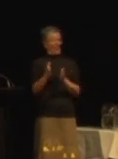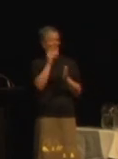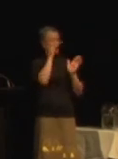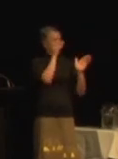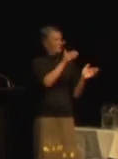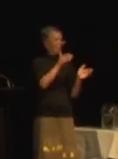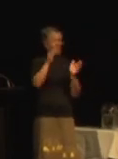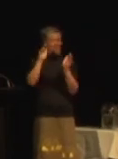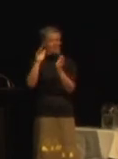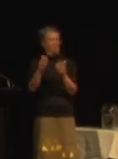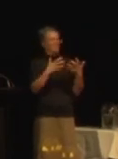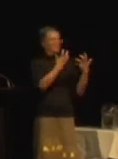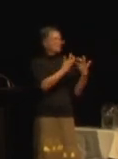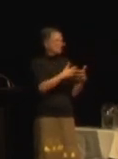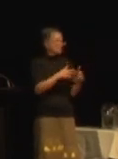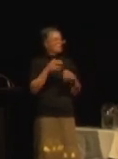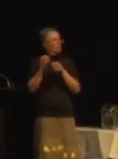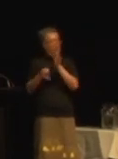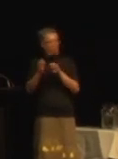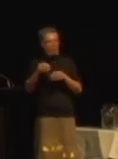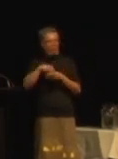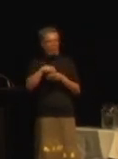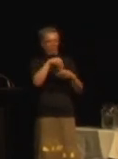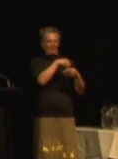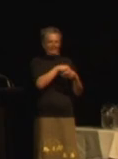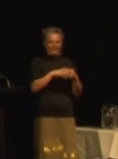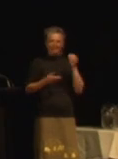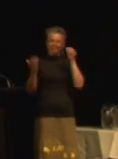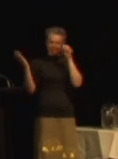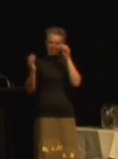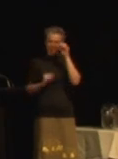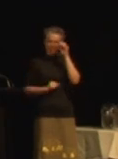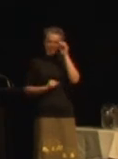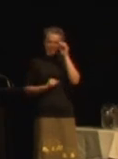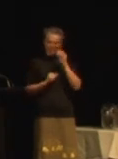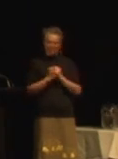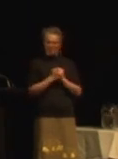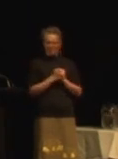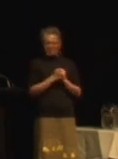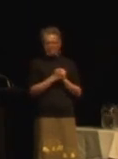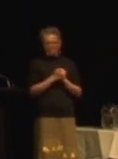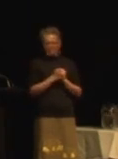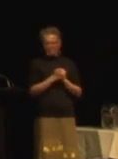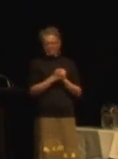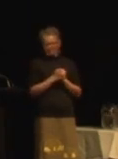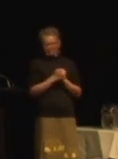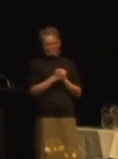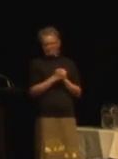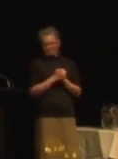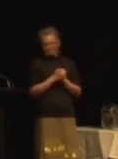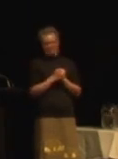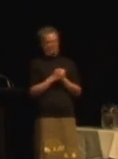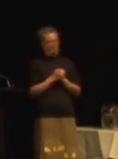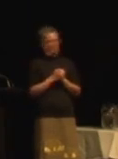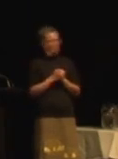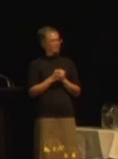political and technological contexts I've been talking about. Build elegant and easy-to-use information portals that normal people